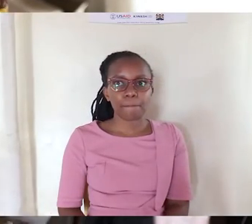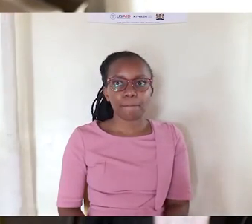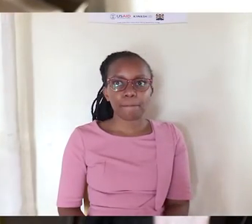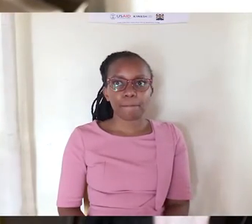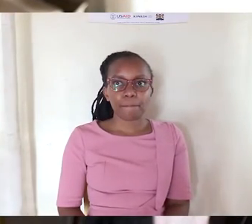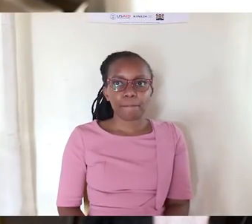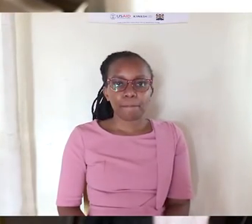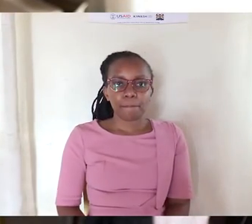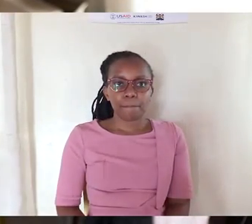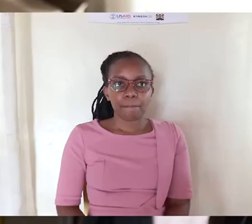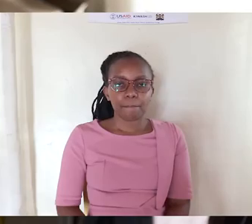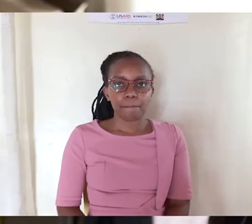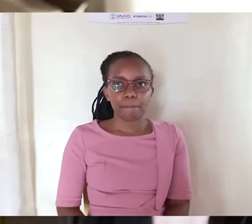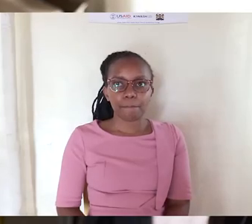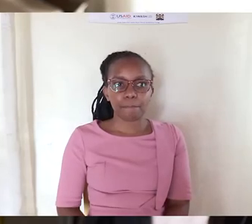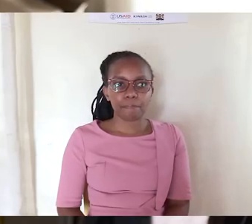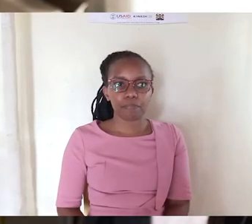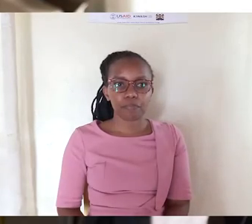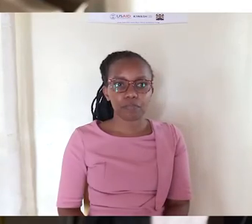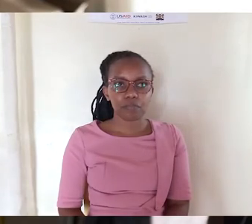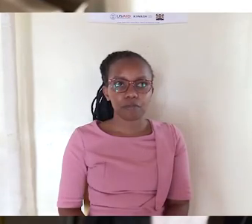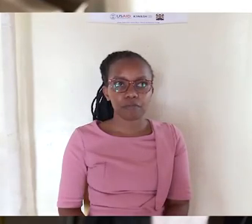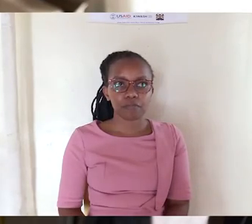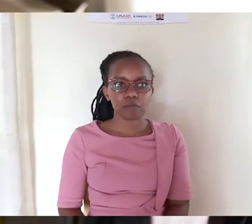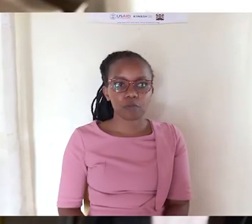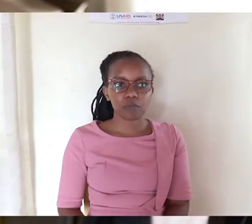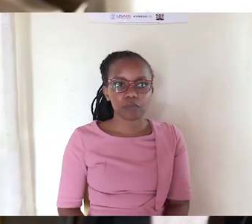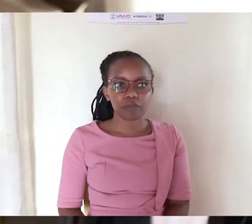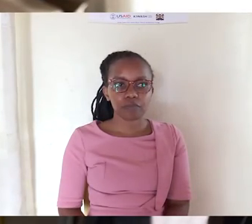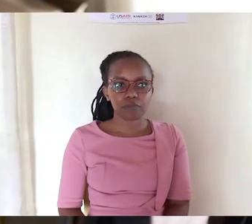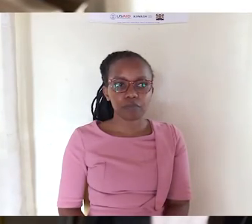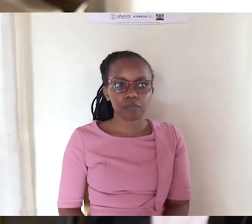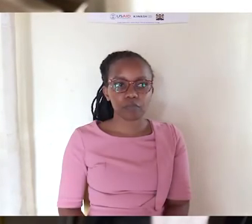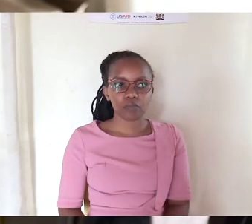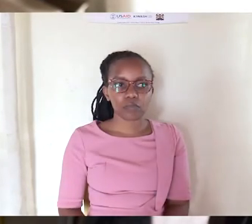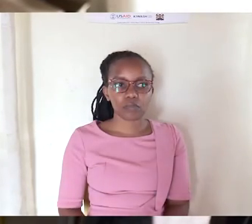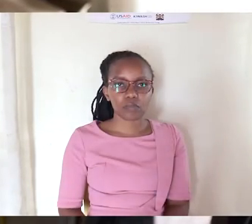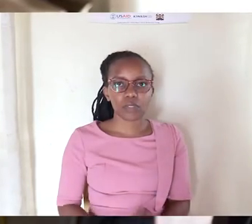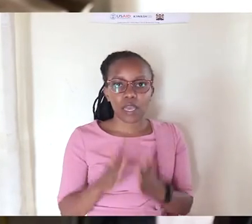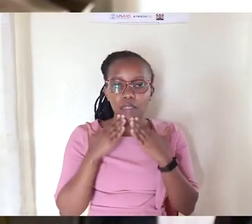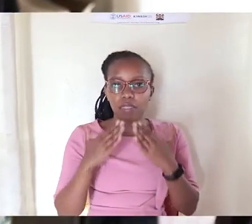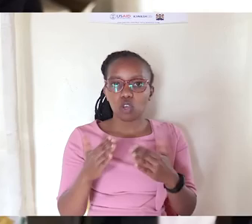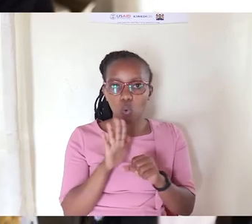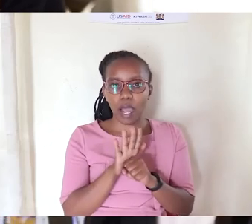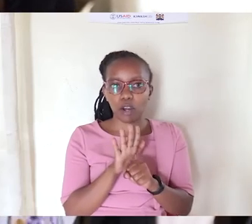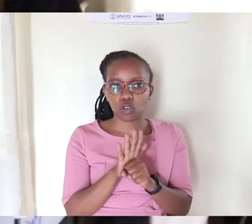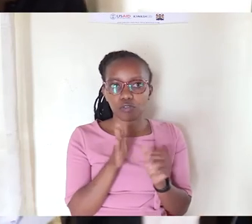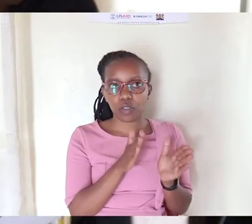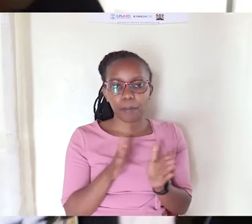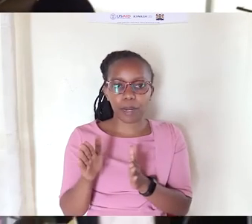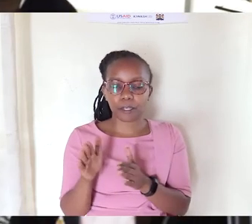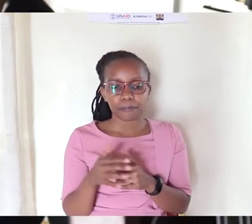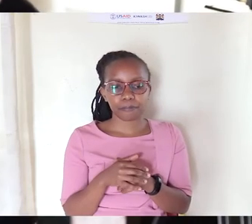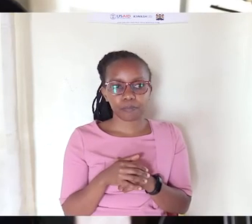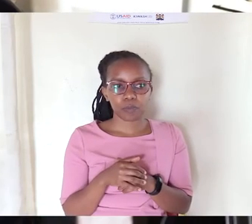Thank you so much, Betty, for such an elaborate plan by the Angaza movement